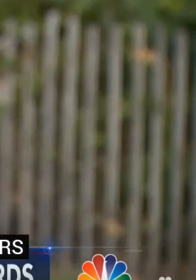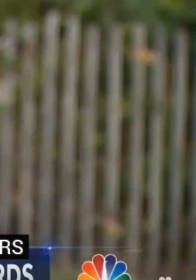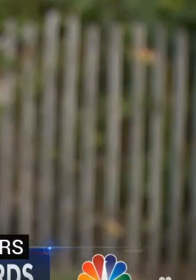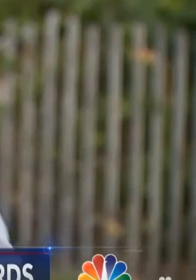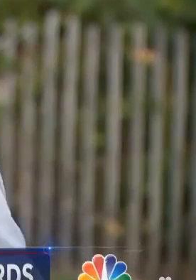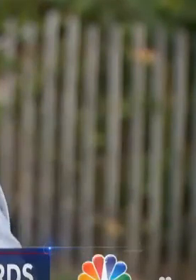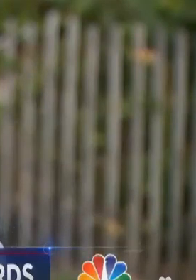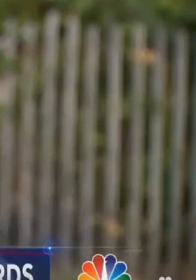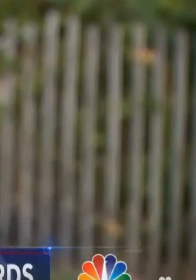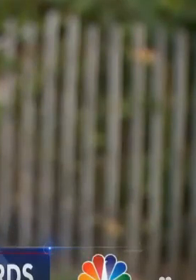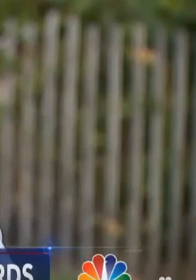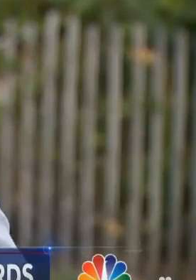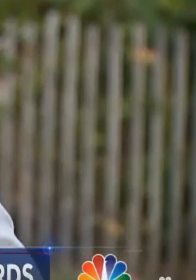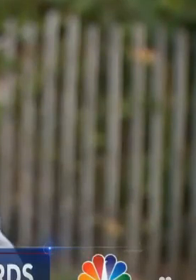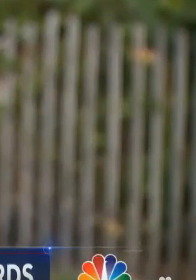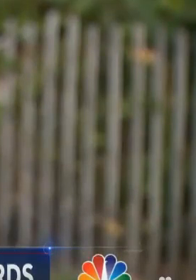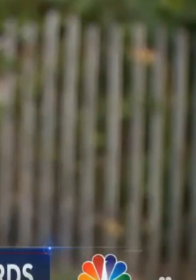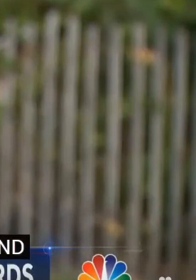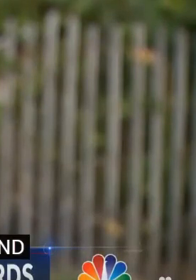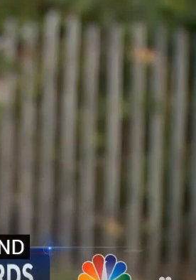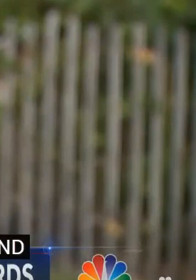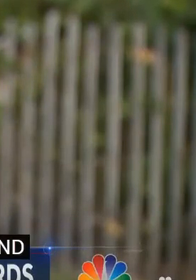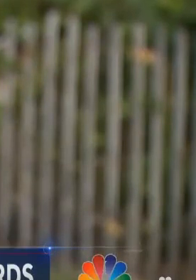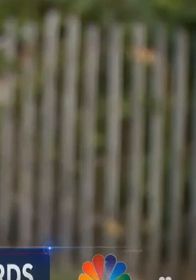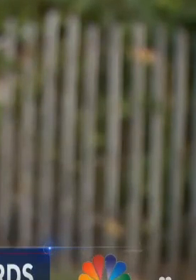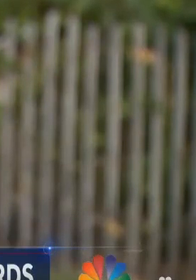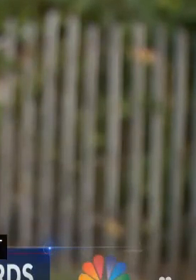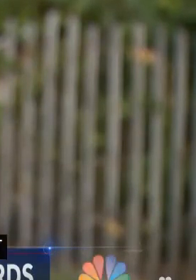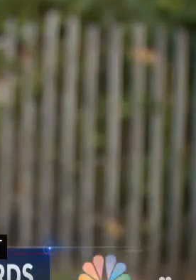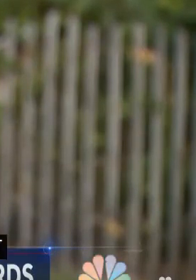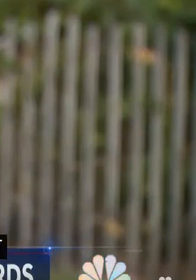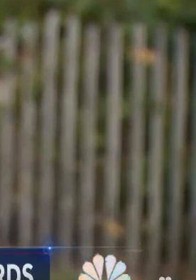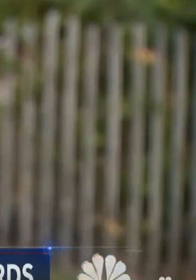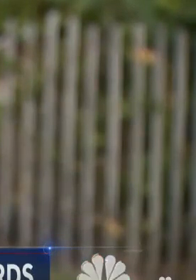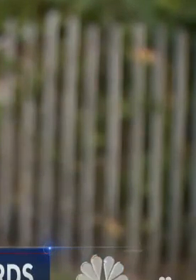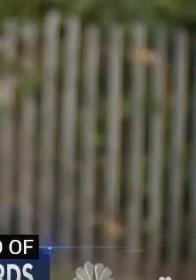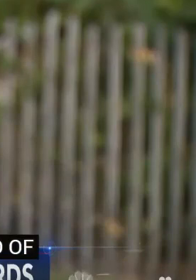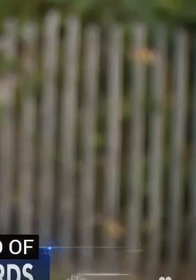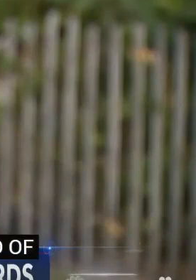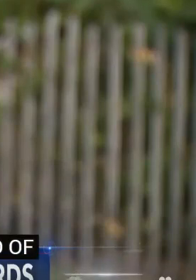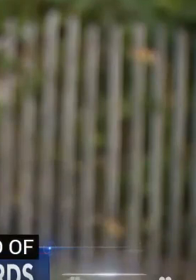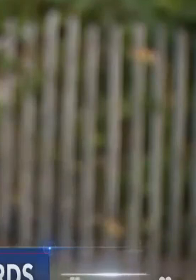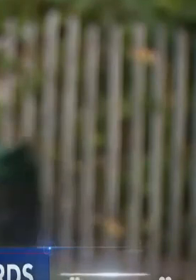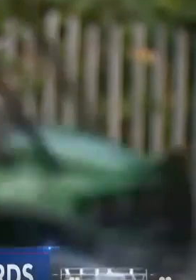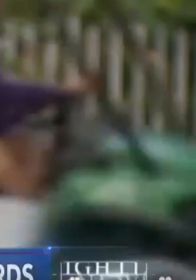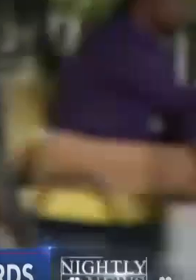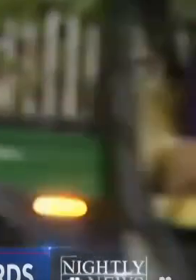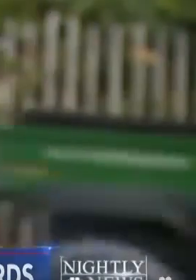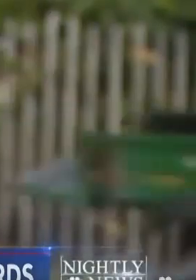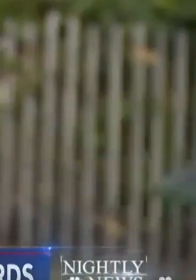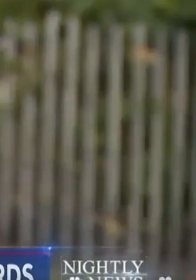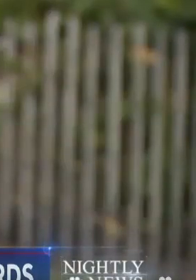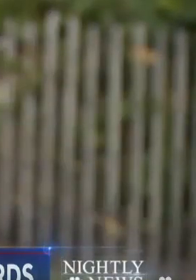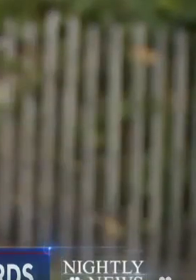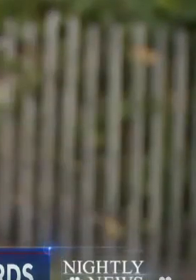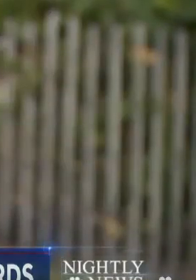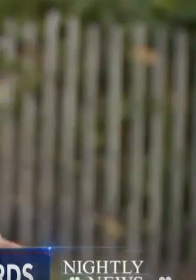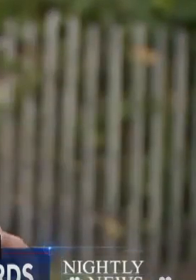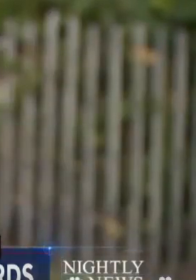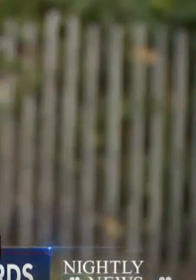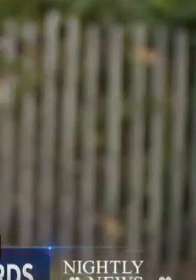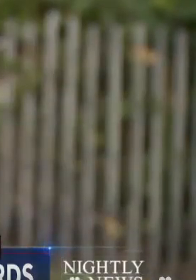California, also states that closed down their beaches ahead of the holiday. But even in this healthier demographic, Peter, if a small percentage of people need to be hospitalized in